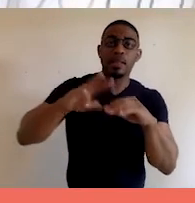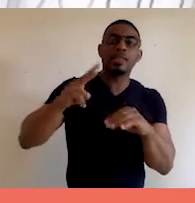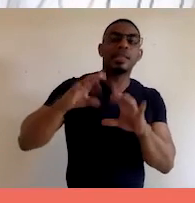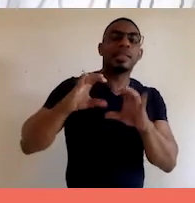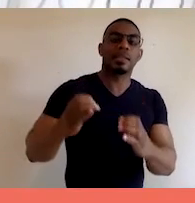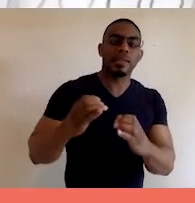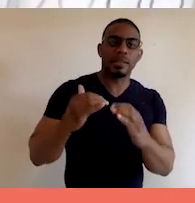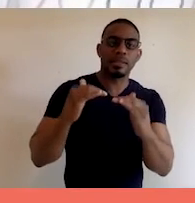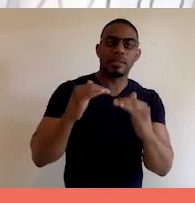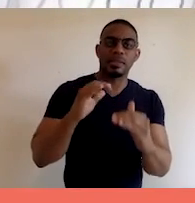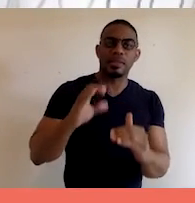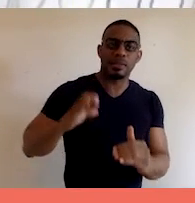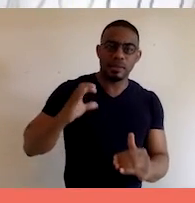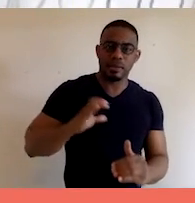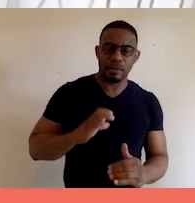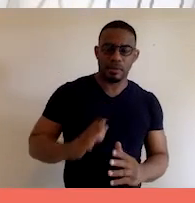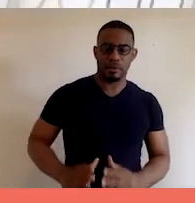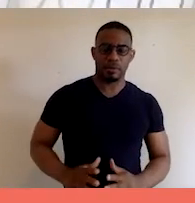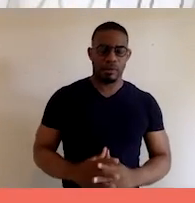second-class citizens.